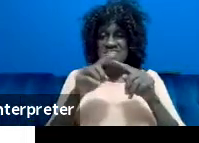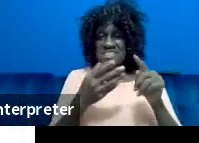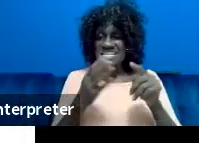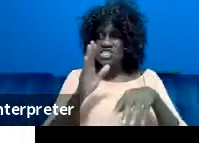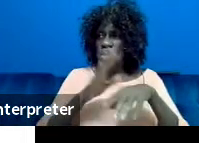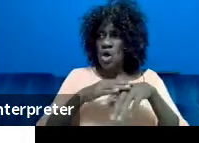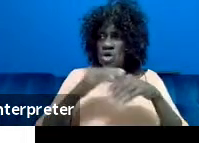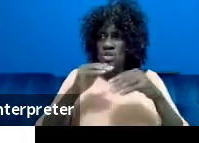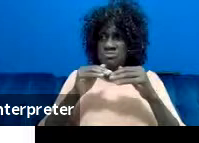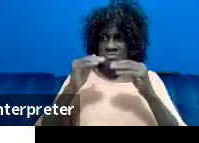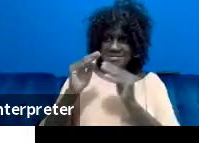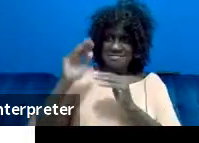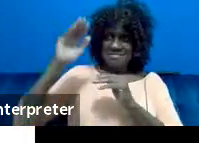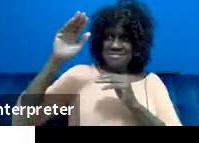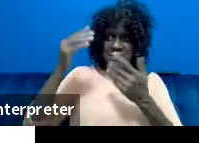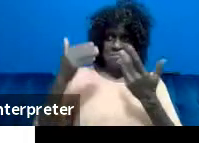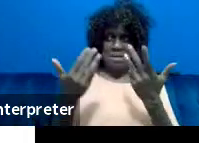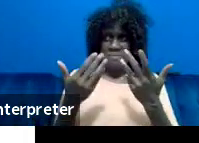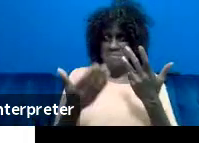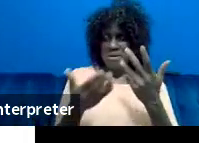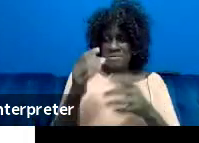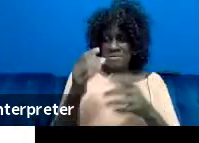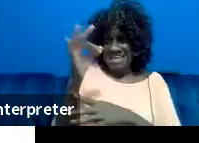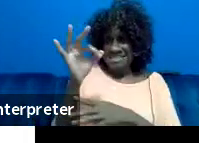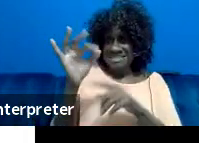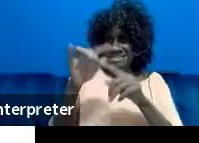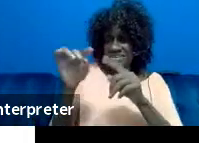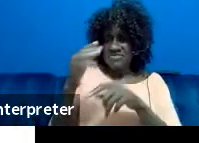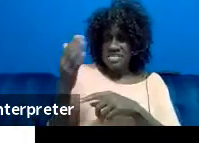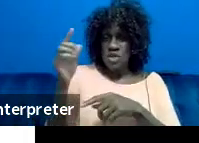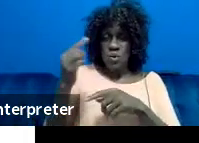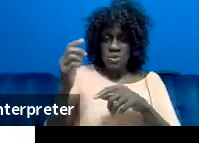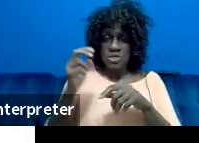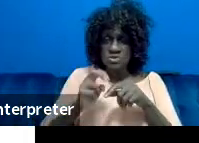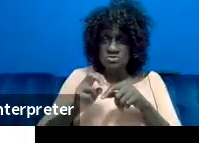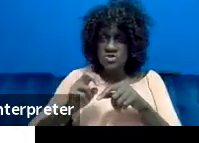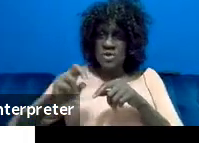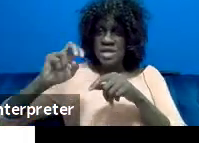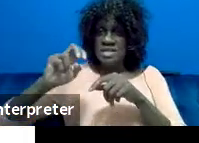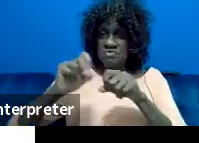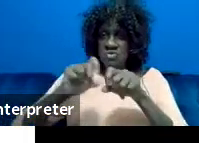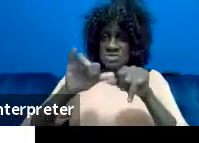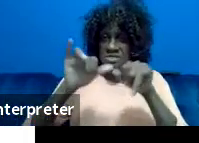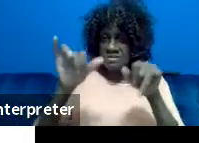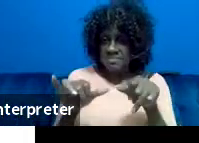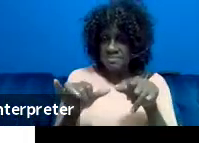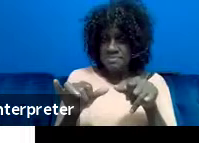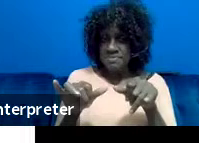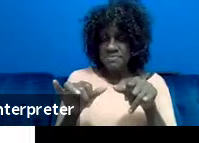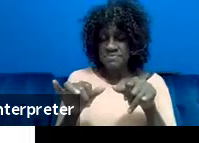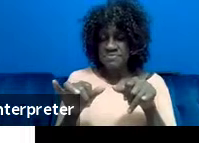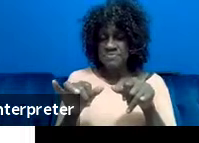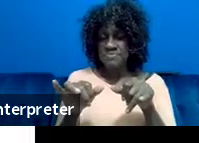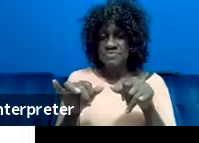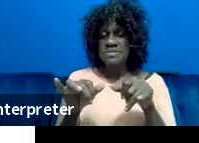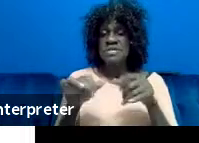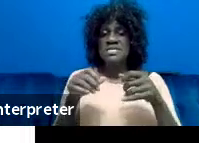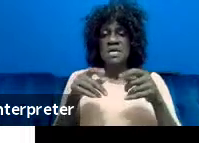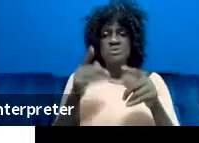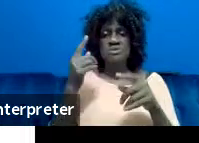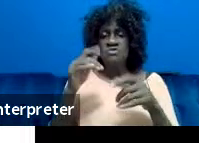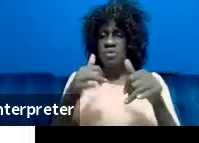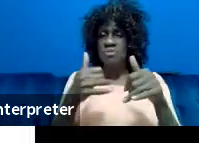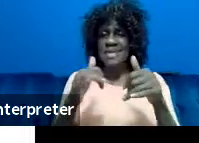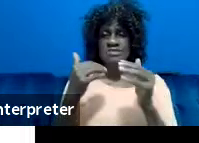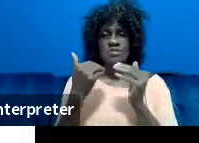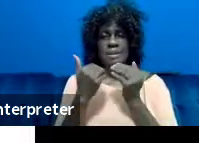elevated level, could be 19, with only a transfer system, then then the opportunities in the play area are very